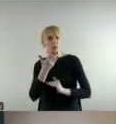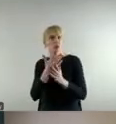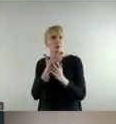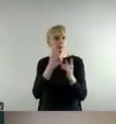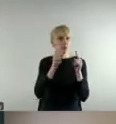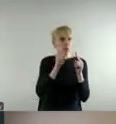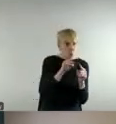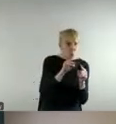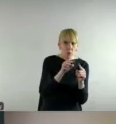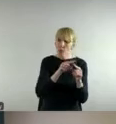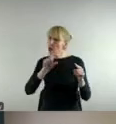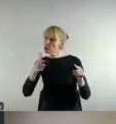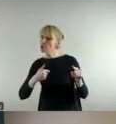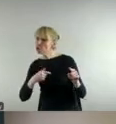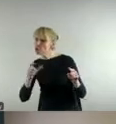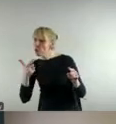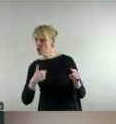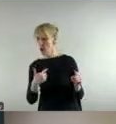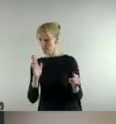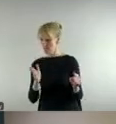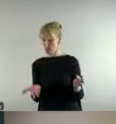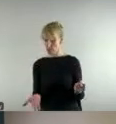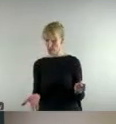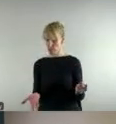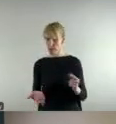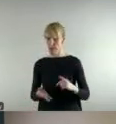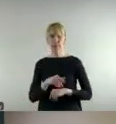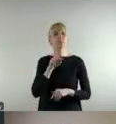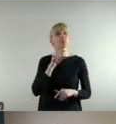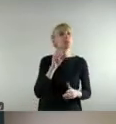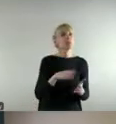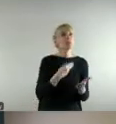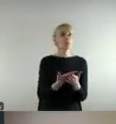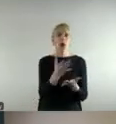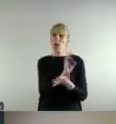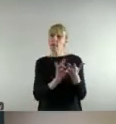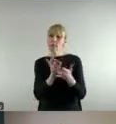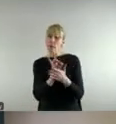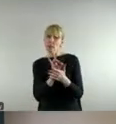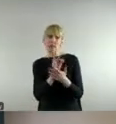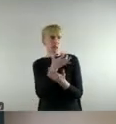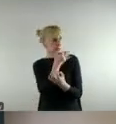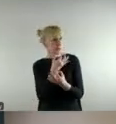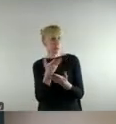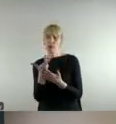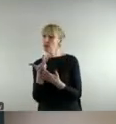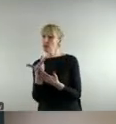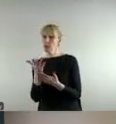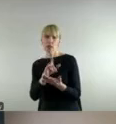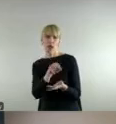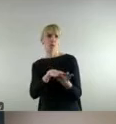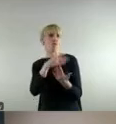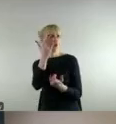It's often the municipality or voluntary organizations that are asked about this, not